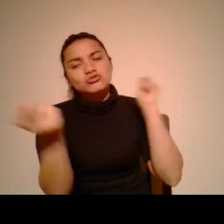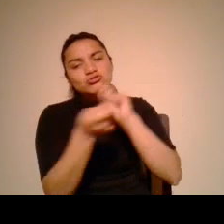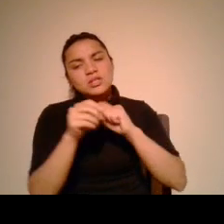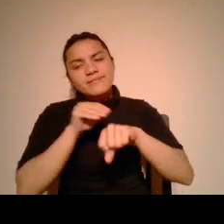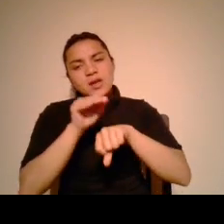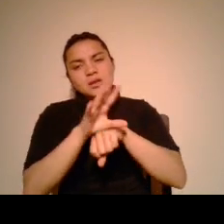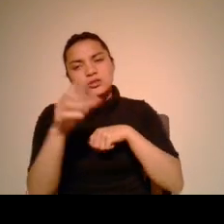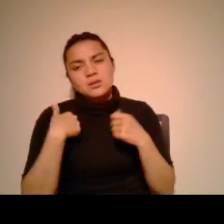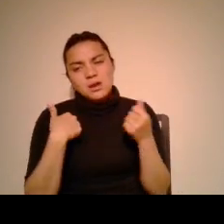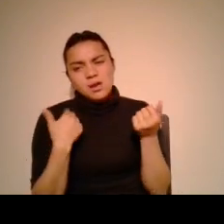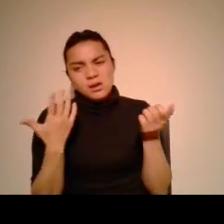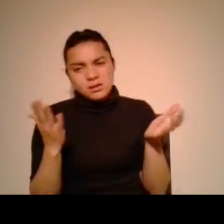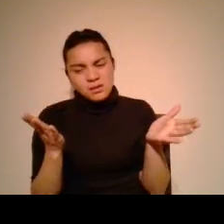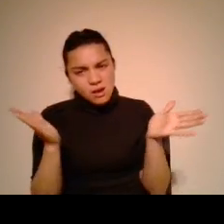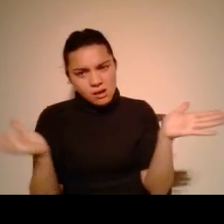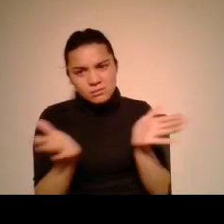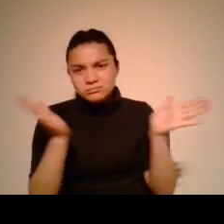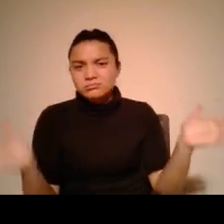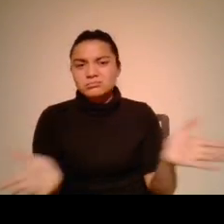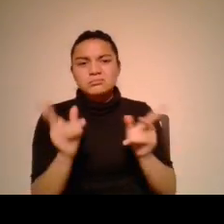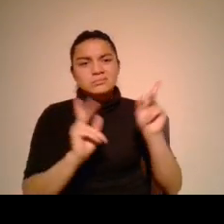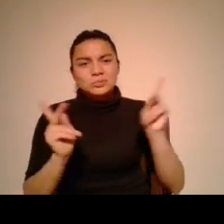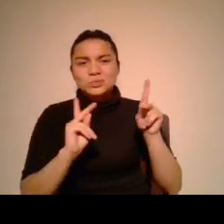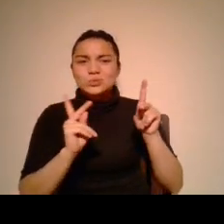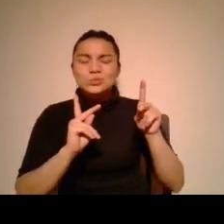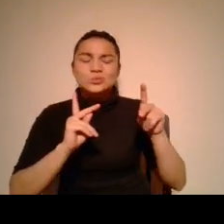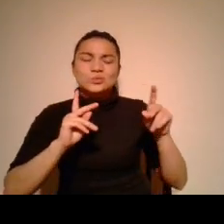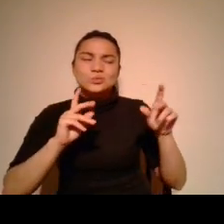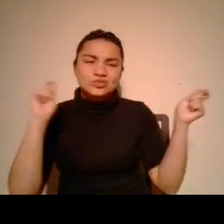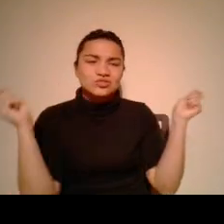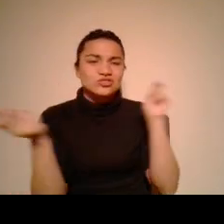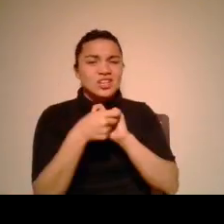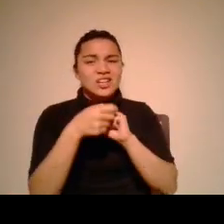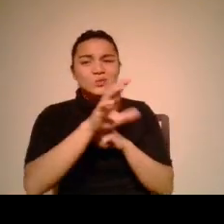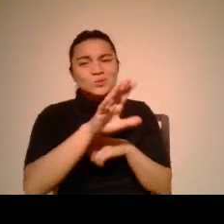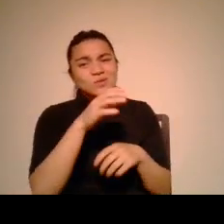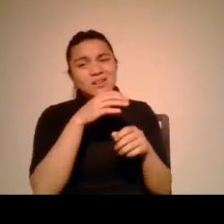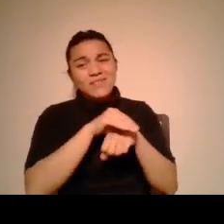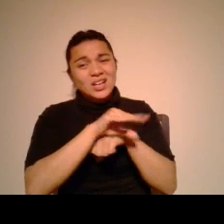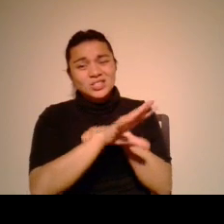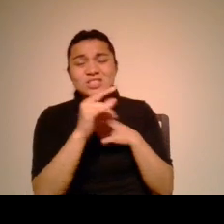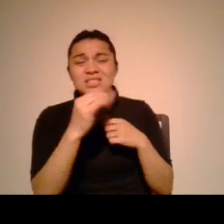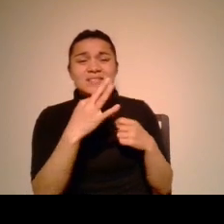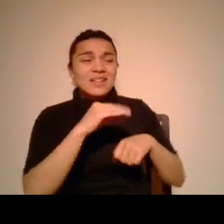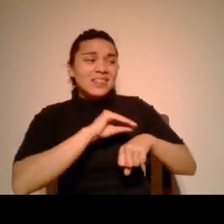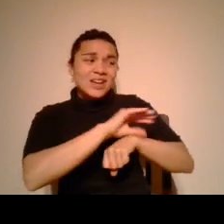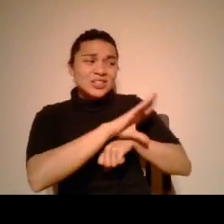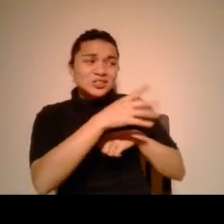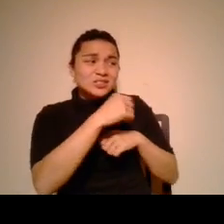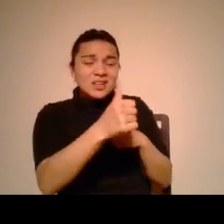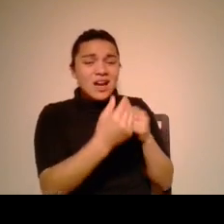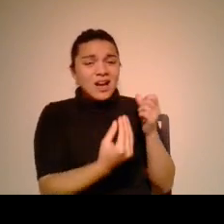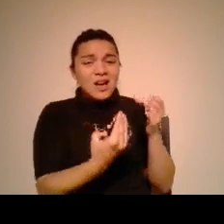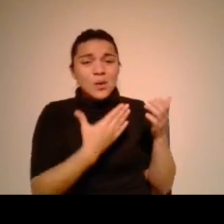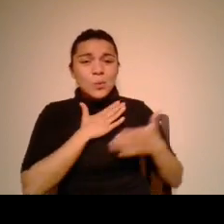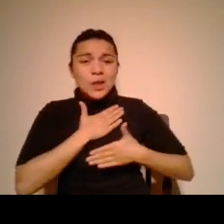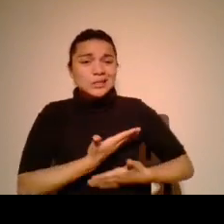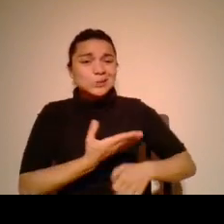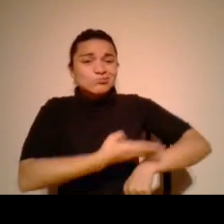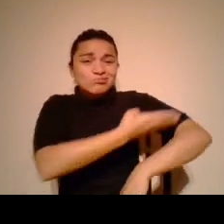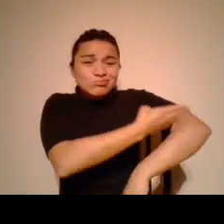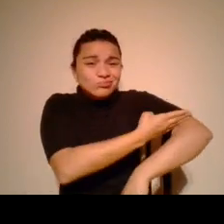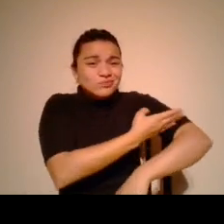that people take my advice on this, but for real, if they are not growing and learning, you can get a different advisor, and you should do it sooner